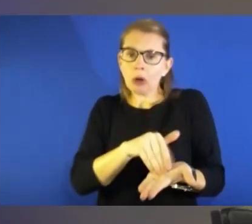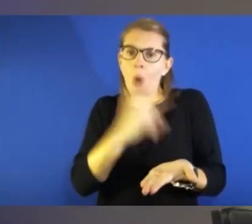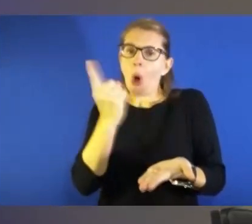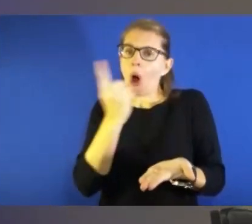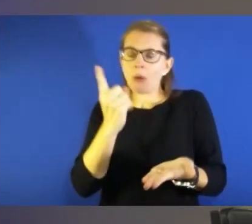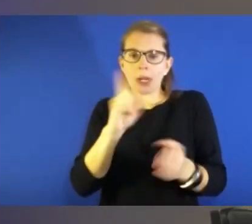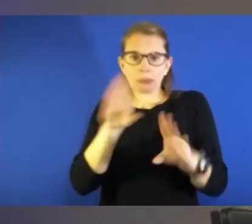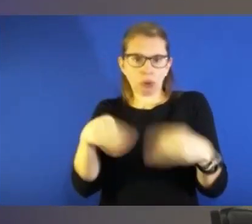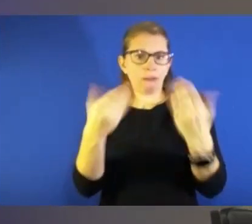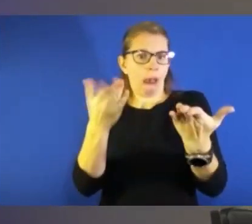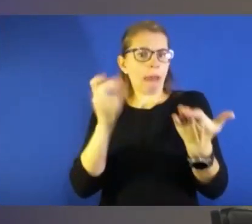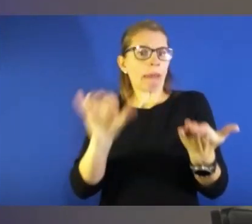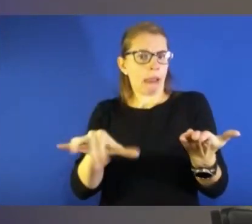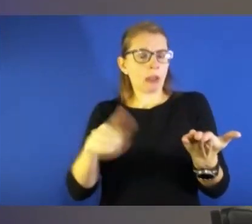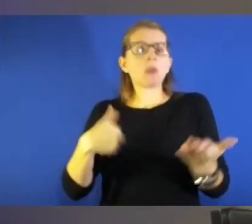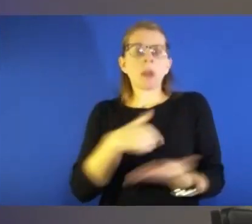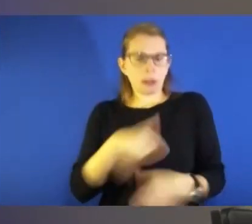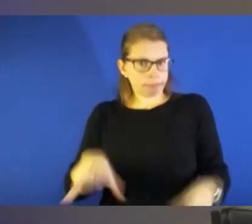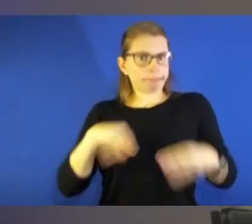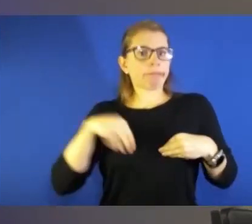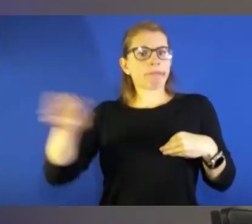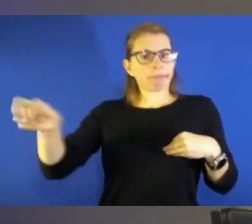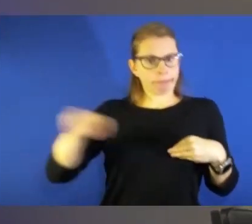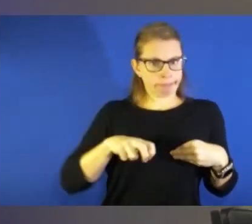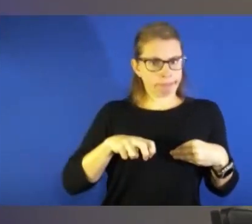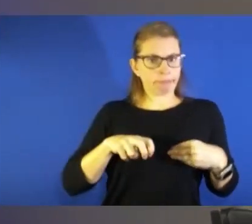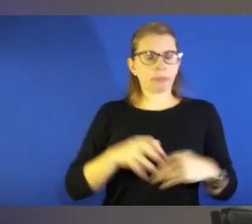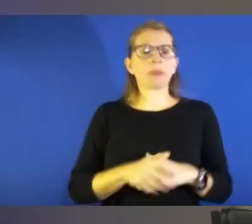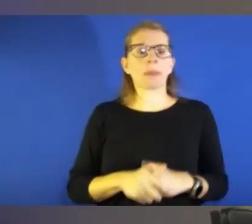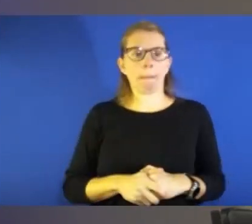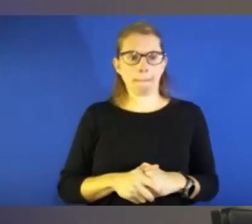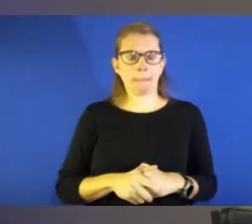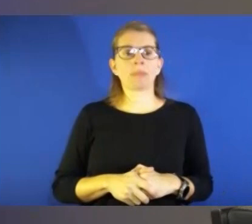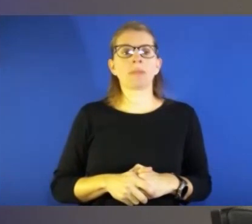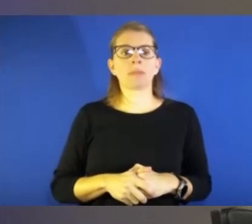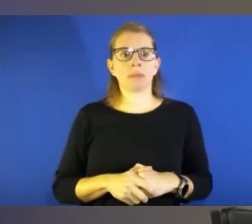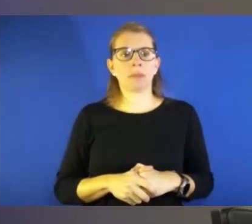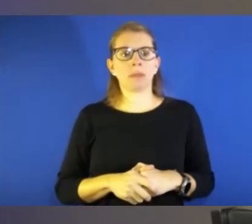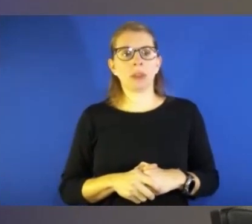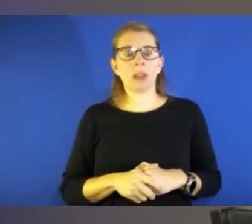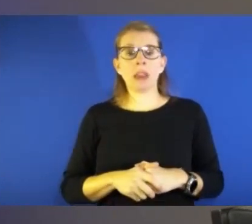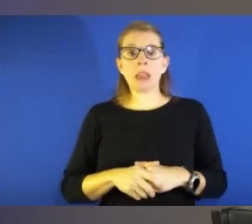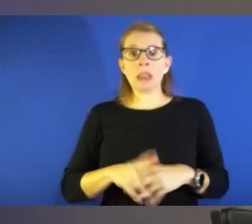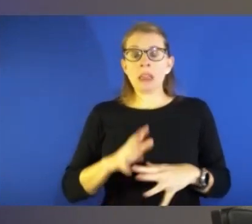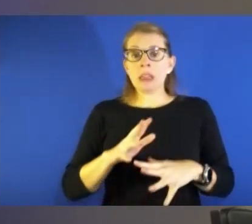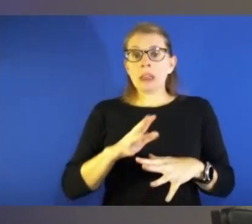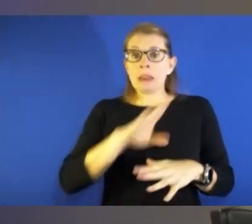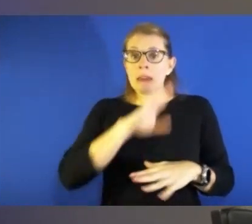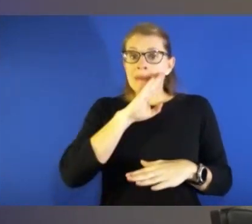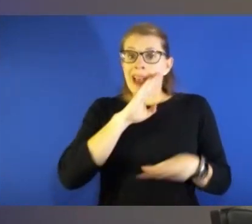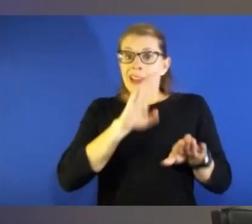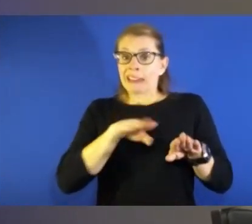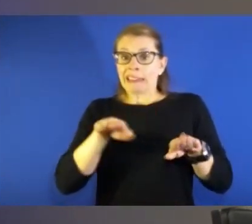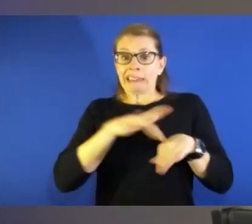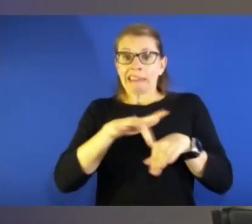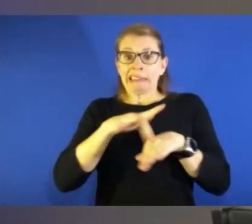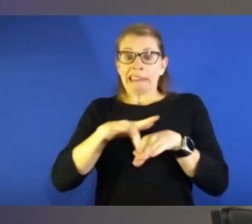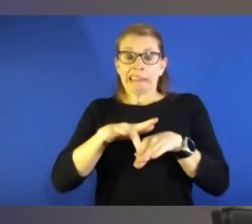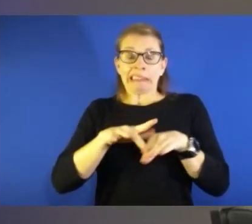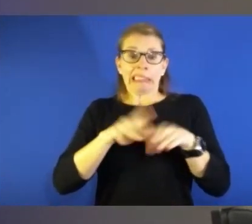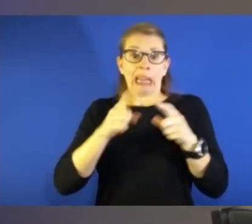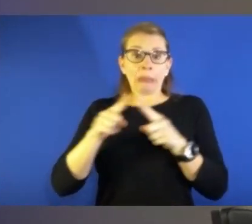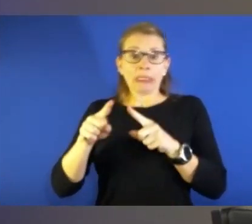we are accepting transfers. We have been whenever capacity issues arise, and we have seen that over the